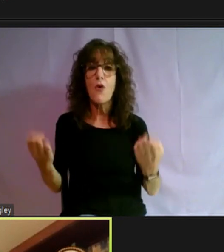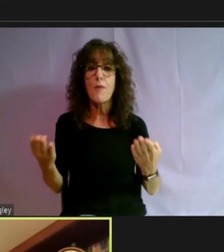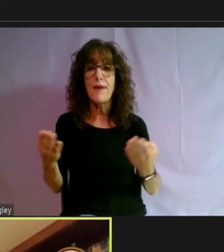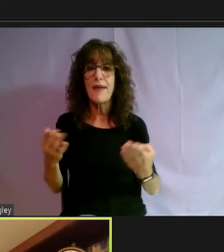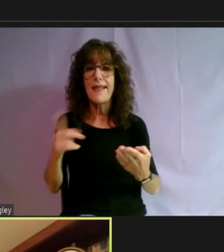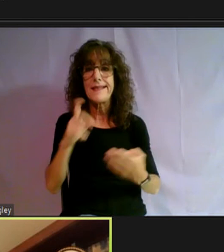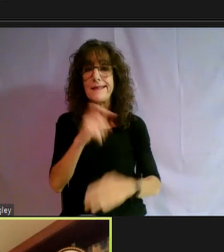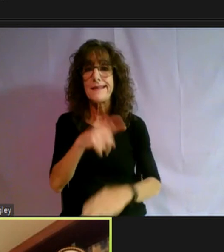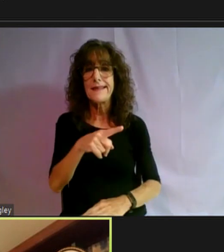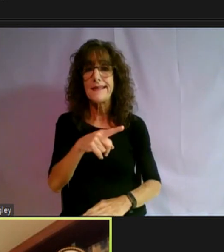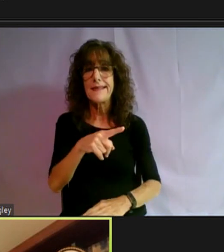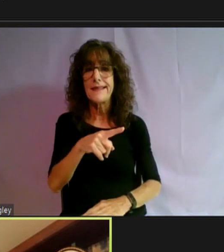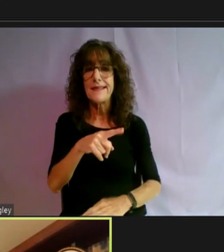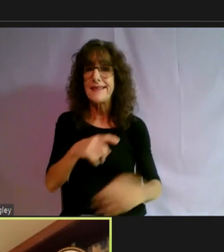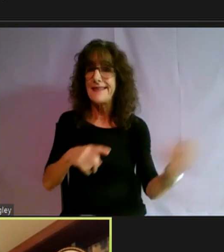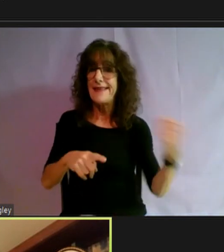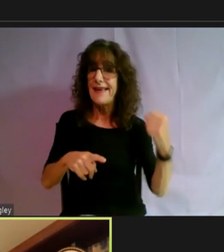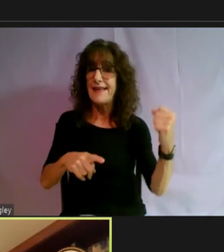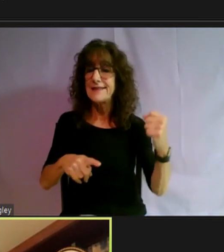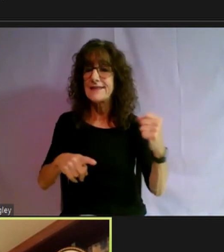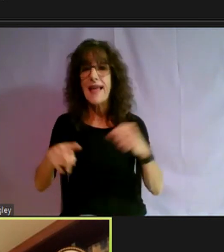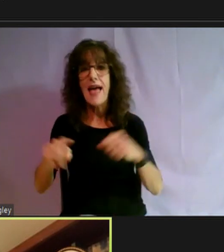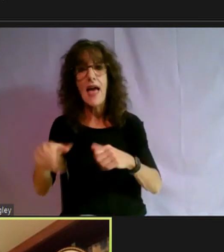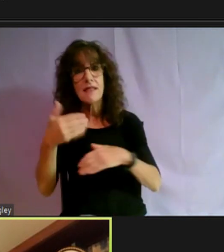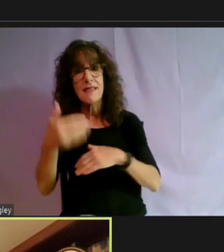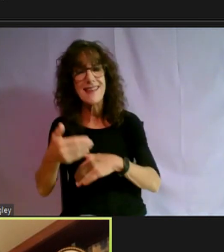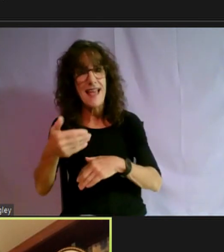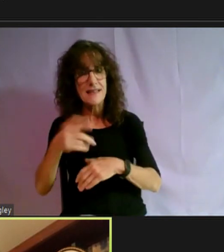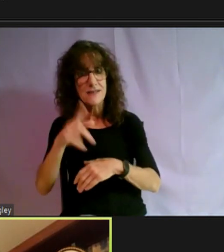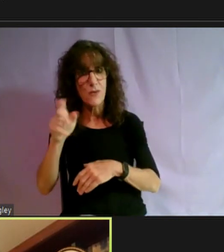I guess yes. A follow-up question will be, will it be published?